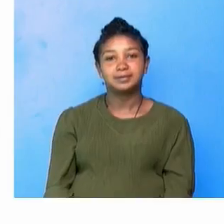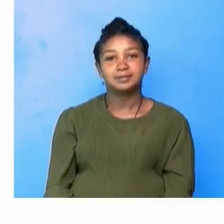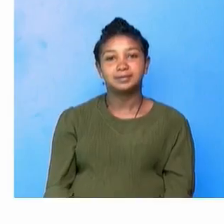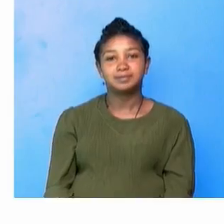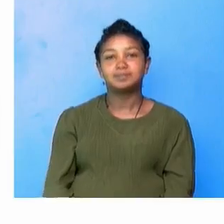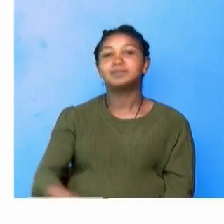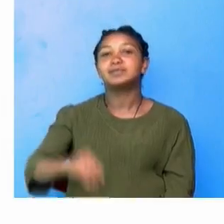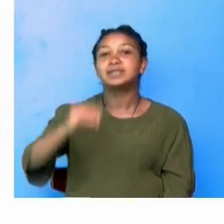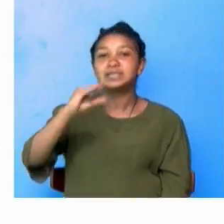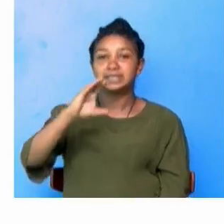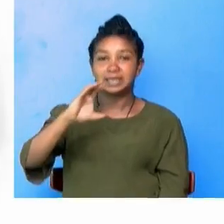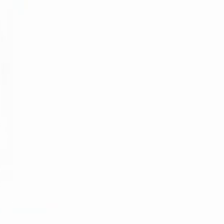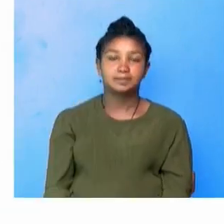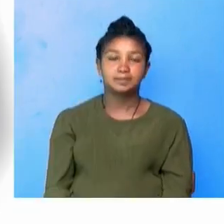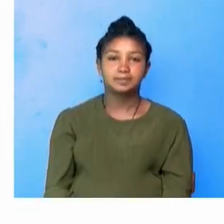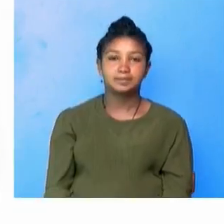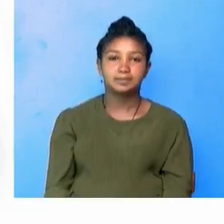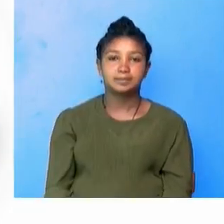C,